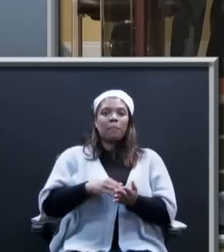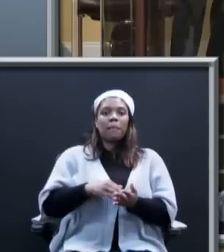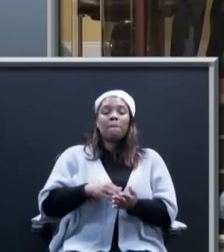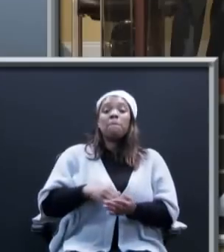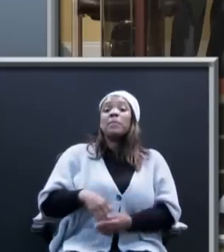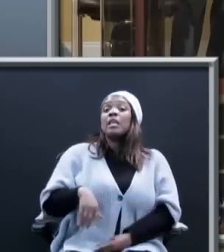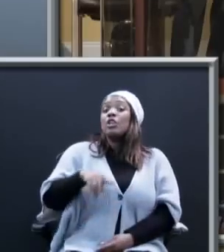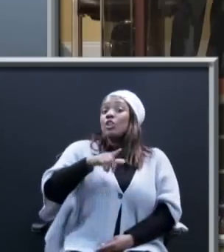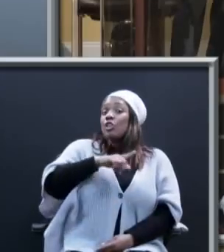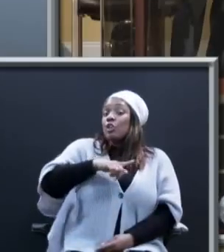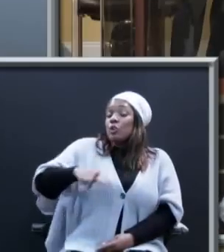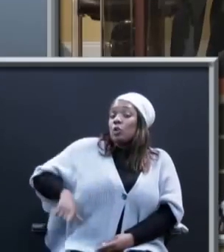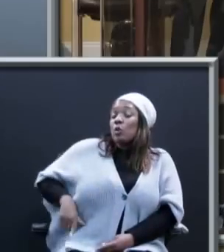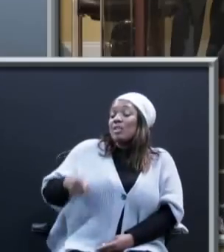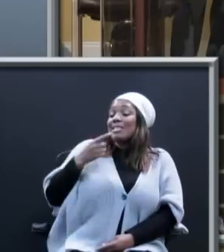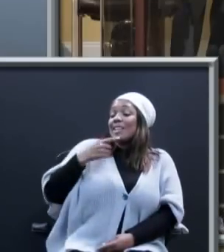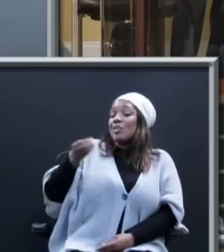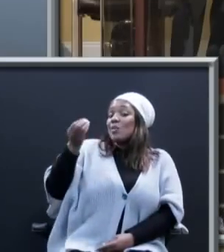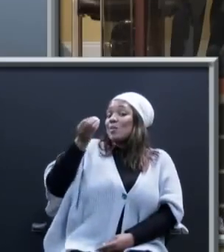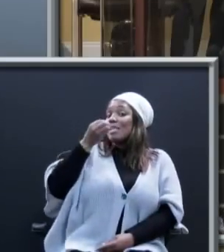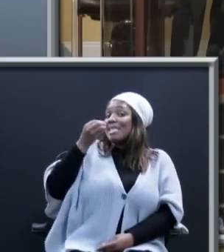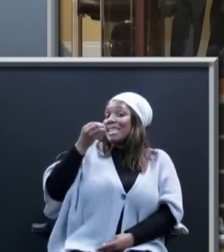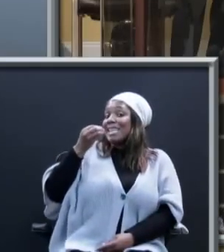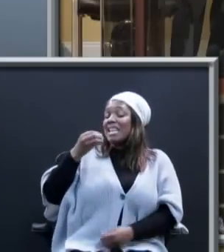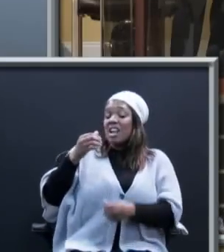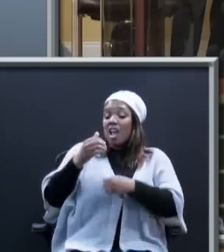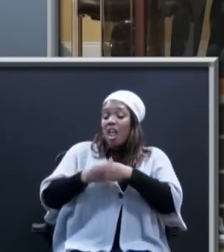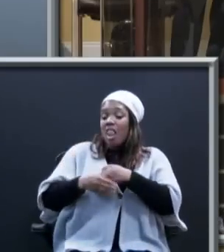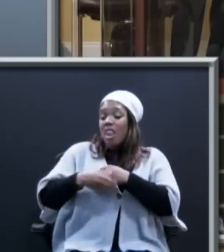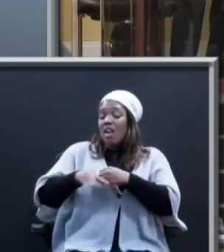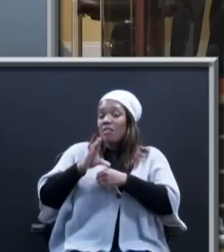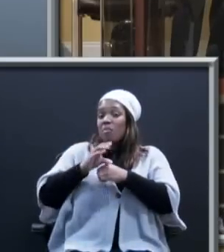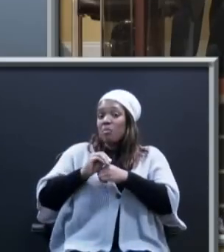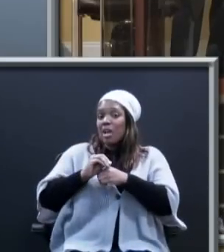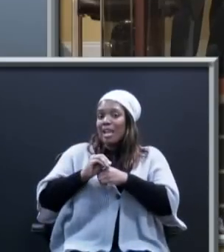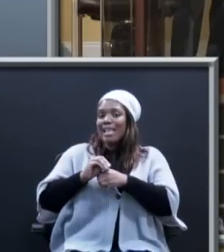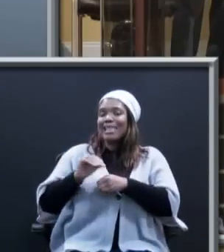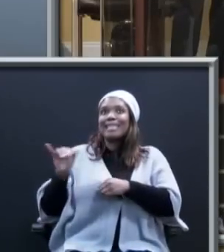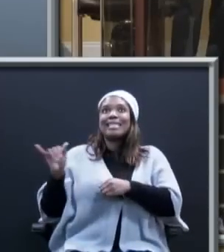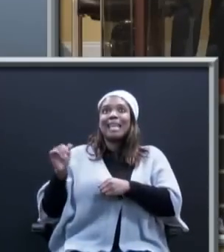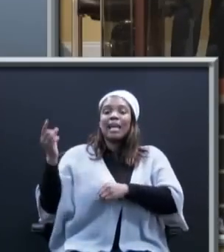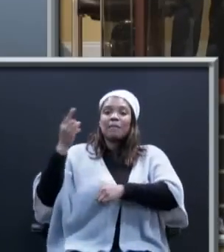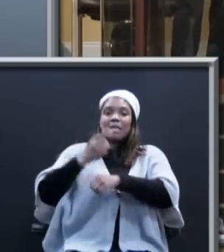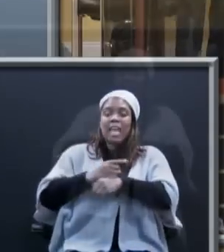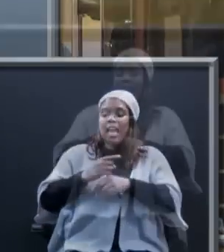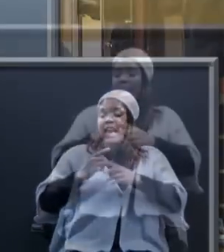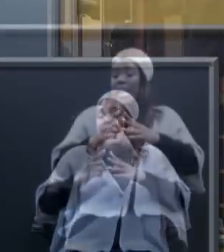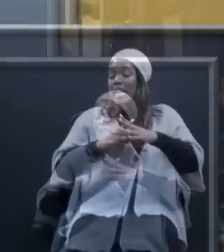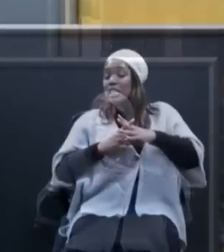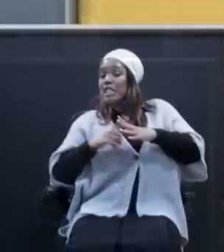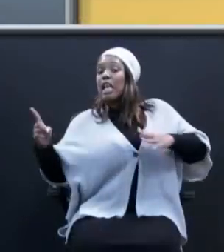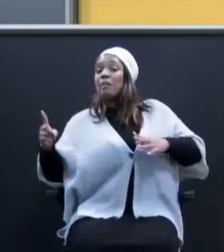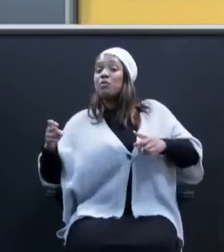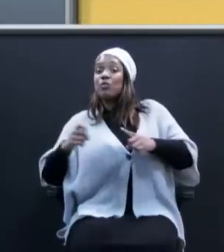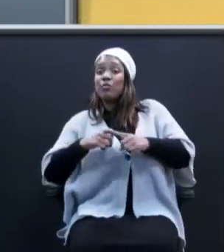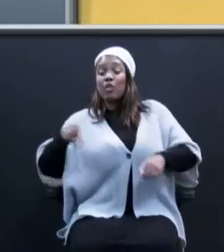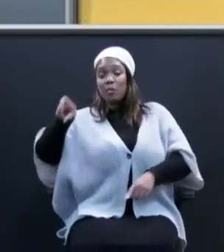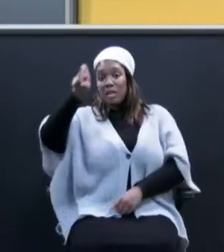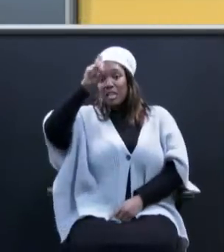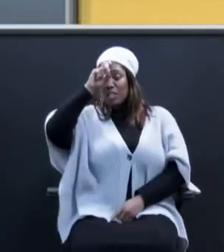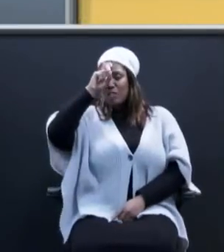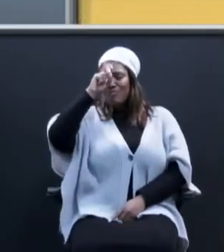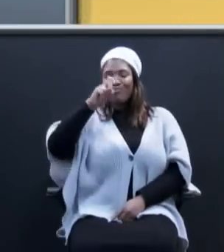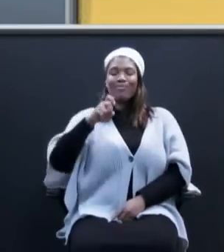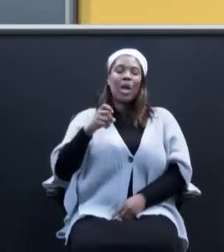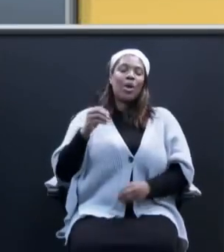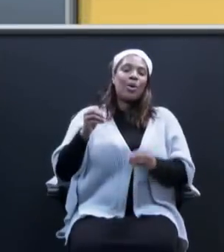Therefore shall ye observe this day in your generations by an ordinance forever. Now, the Israelites, most Hebrews, they look at this physical